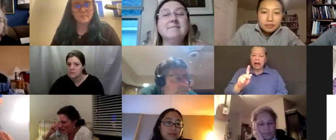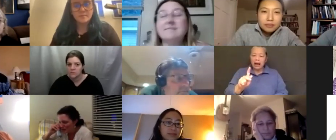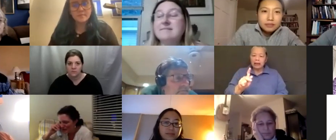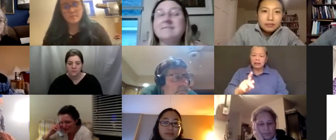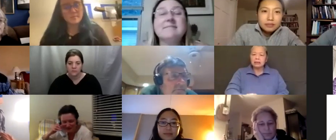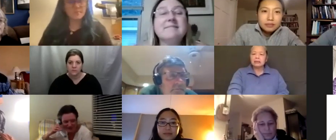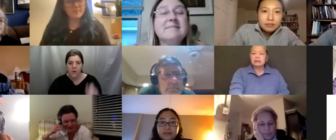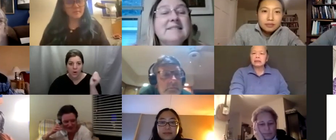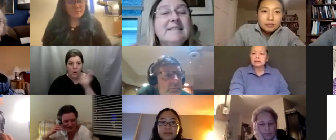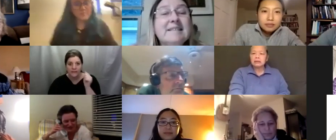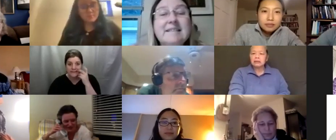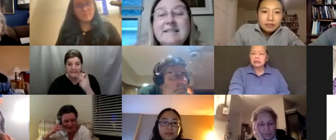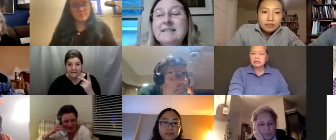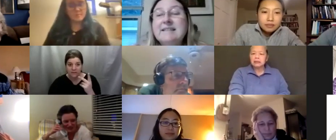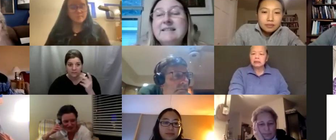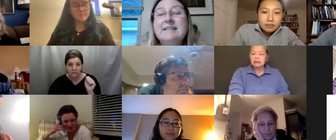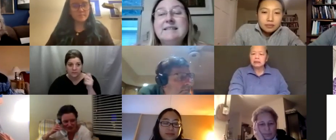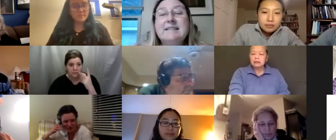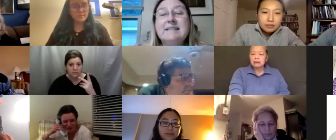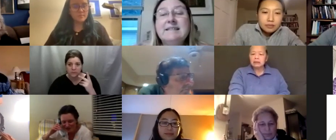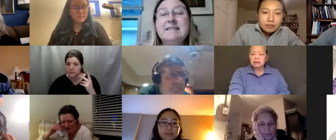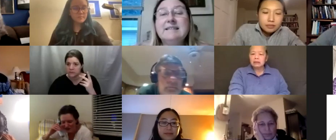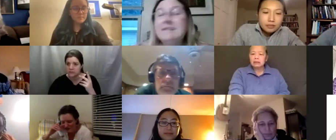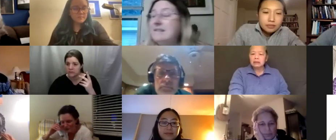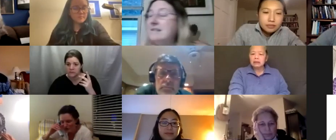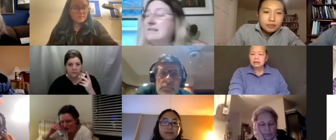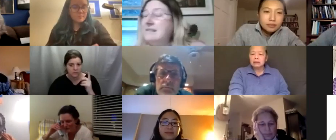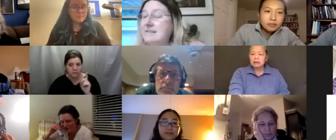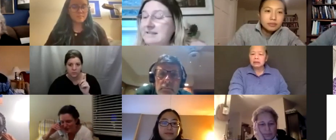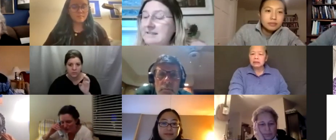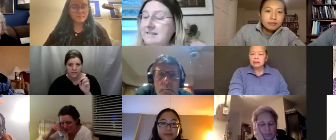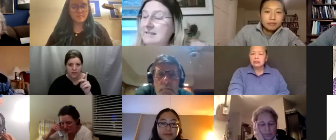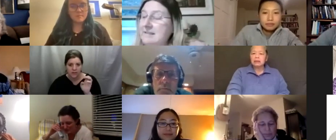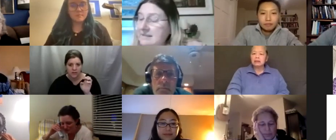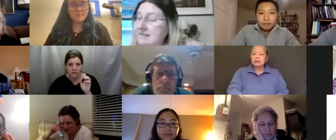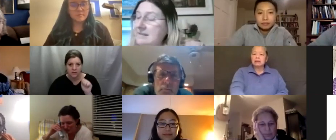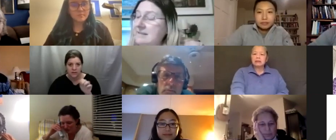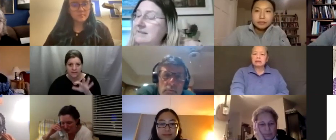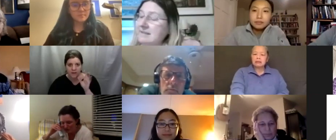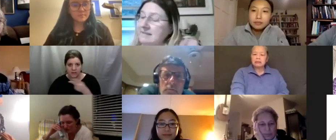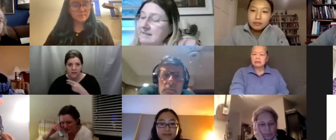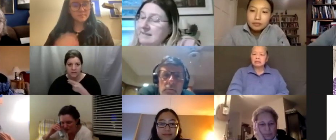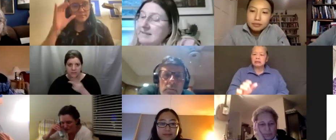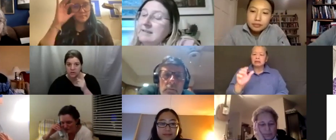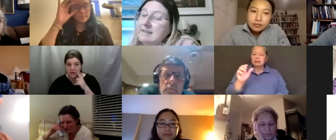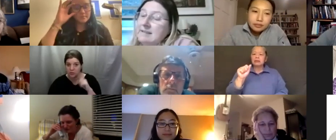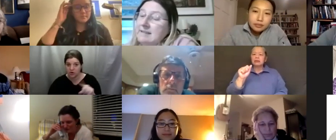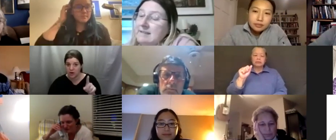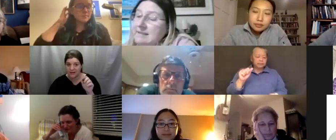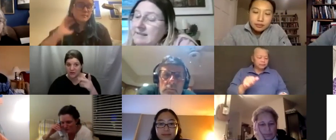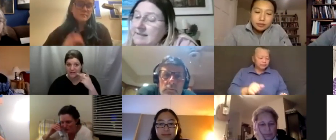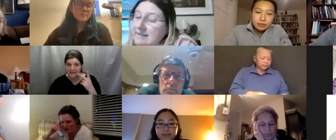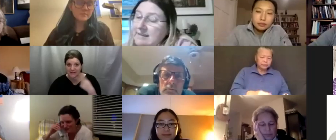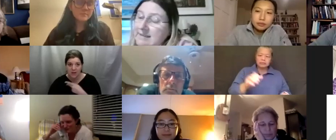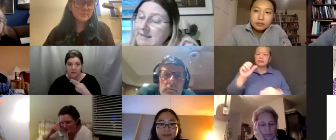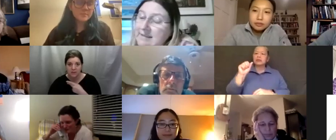back from our groups. So I just want to, as I said, I want to go to each group and